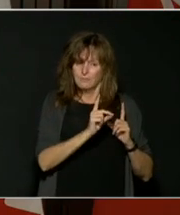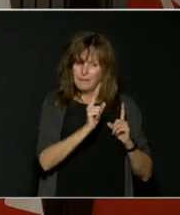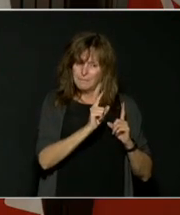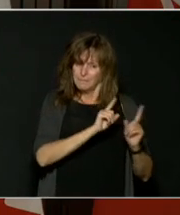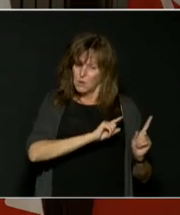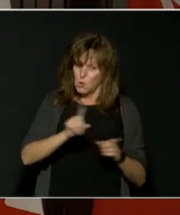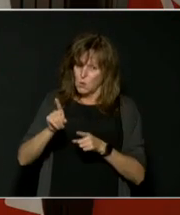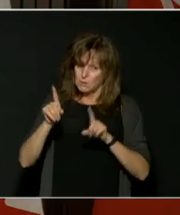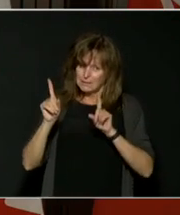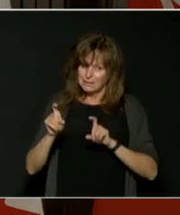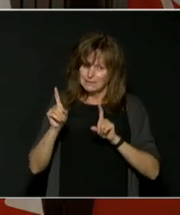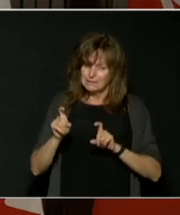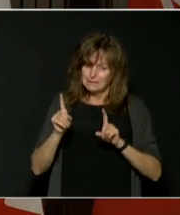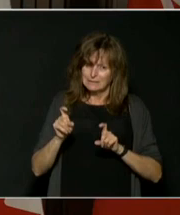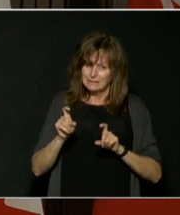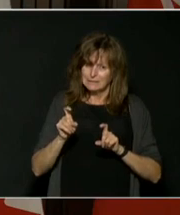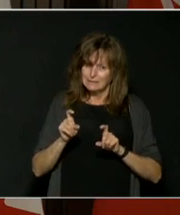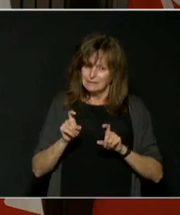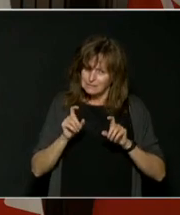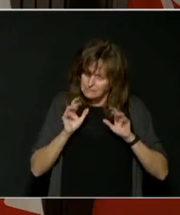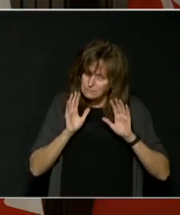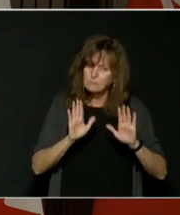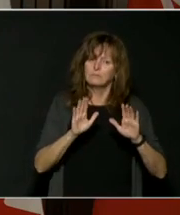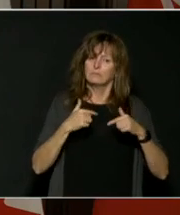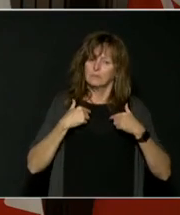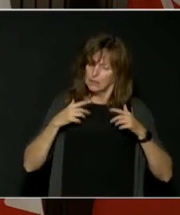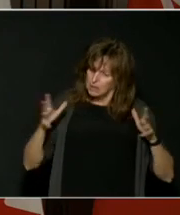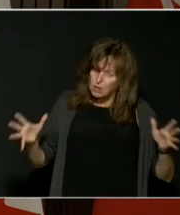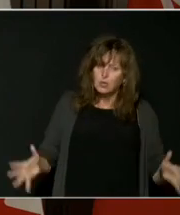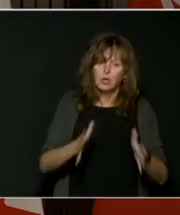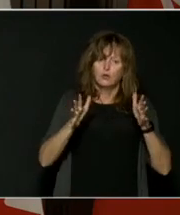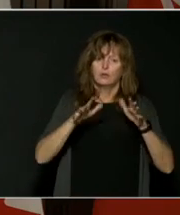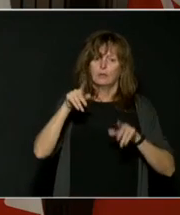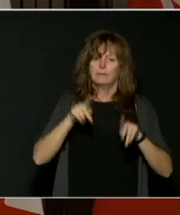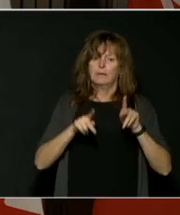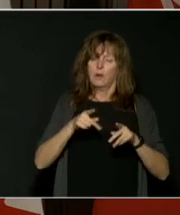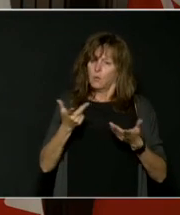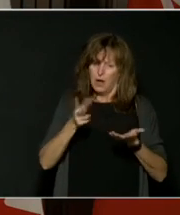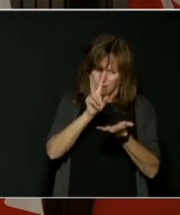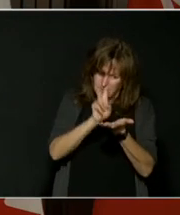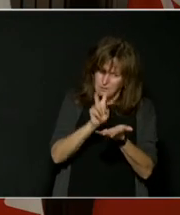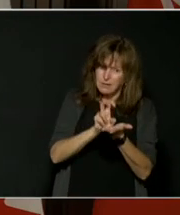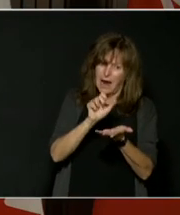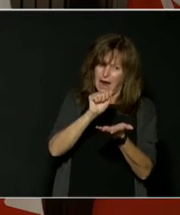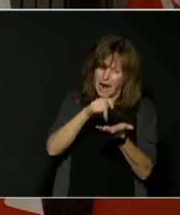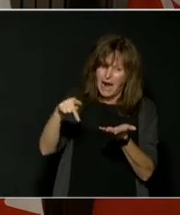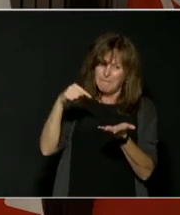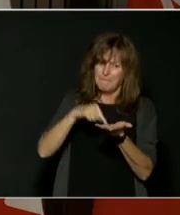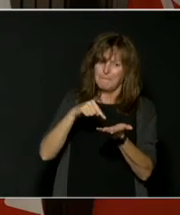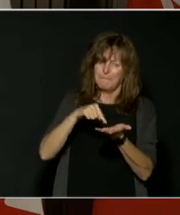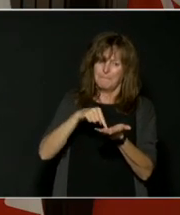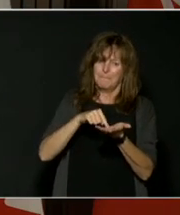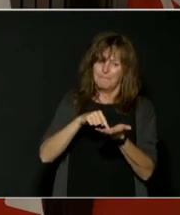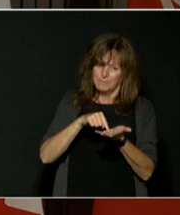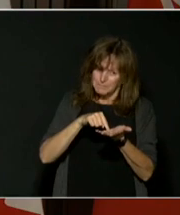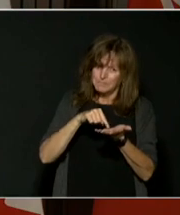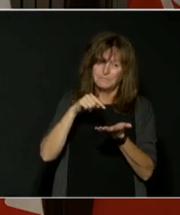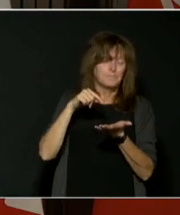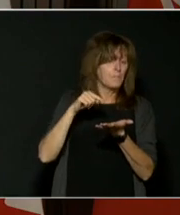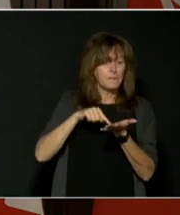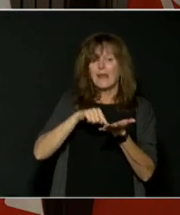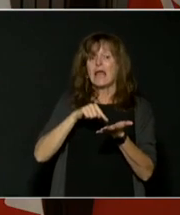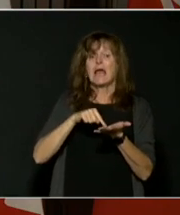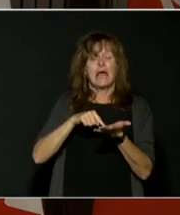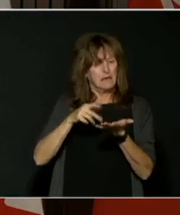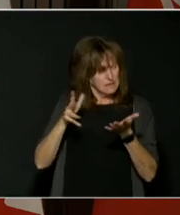So we're very much continue to encourage people to get that app on your phone so